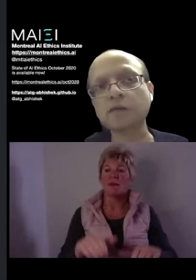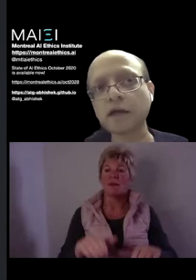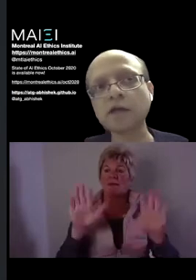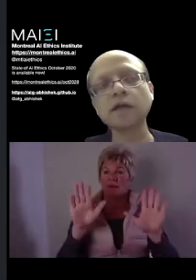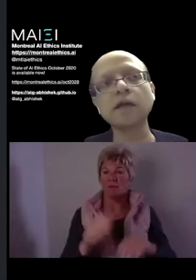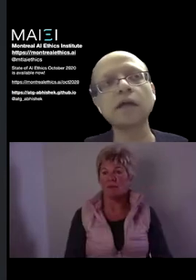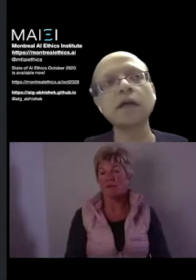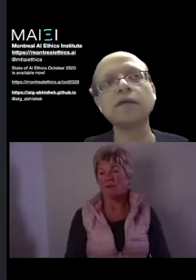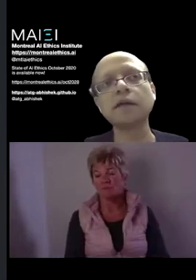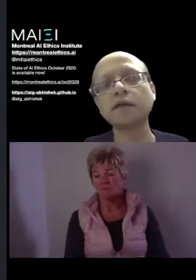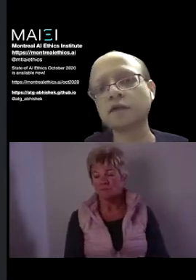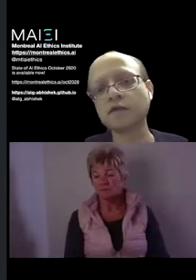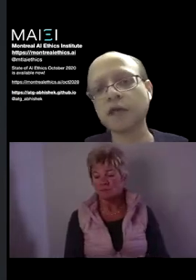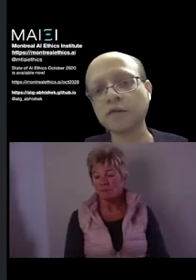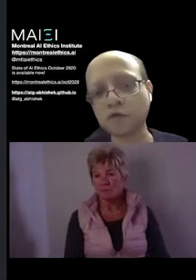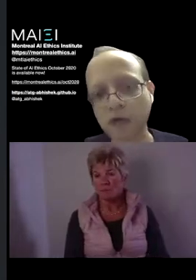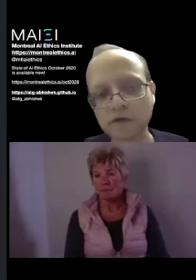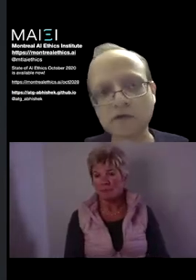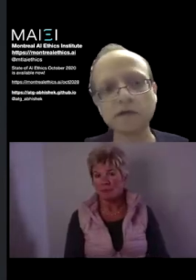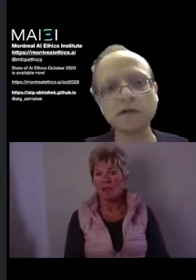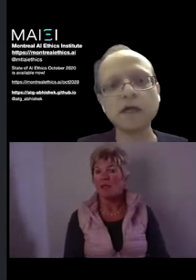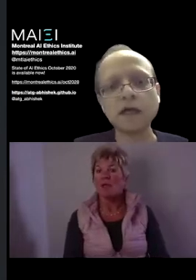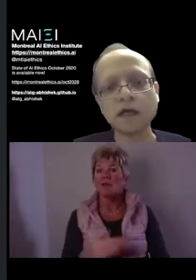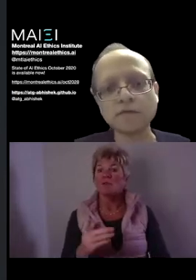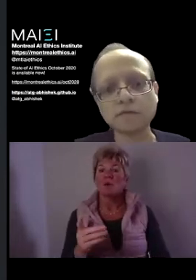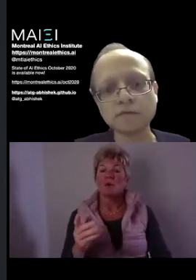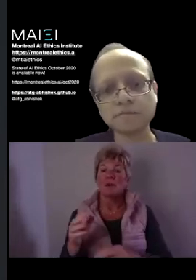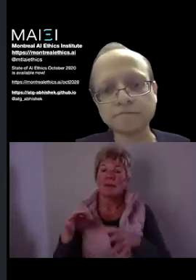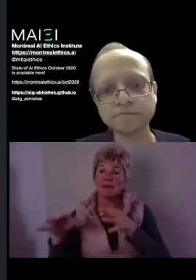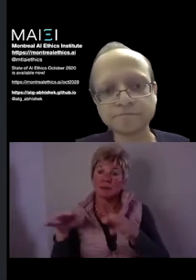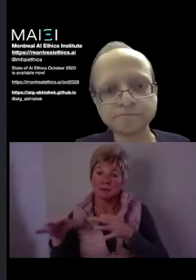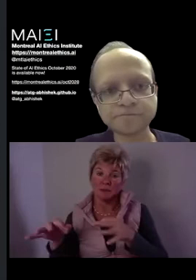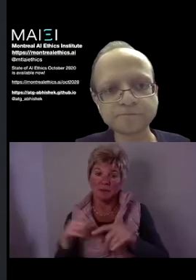say, explainability in the interest of getting more accuracy.